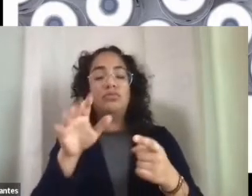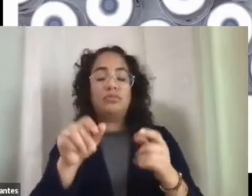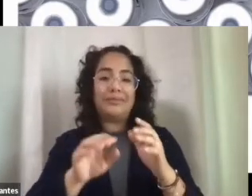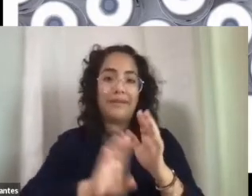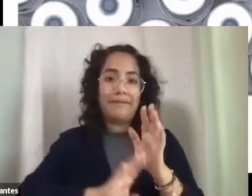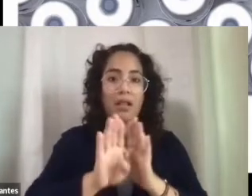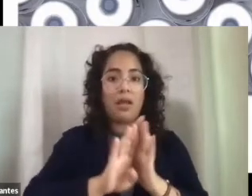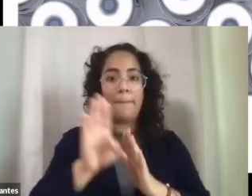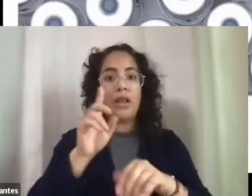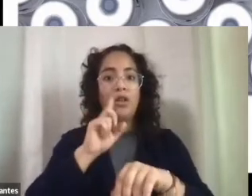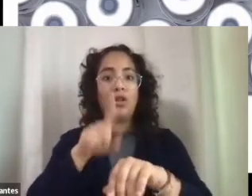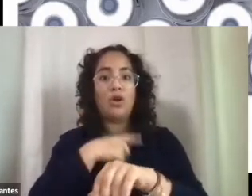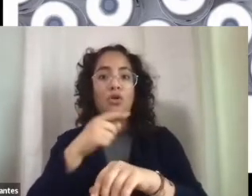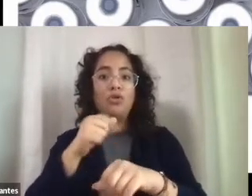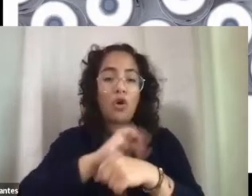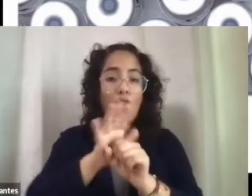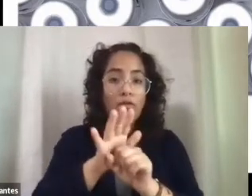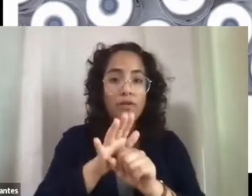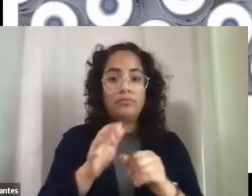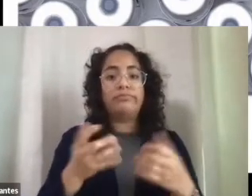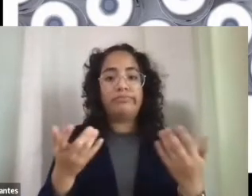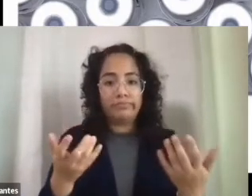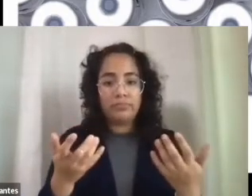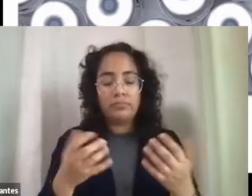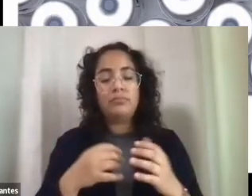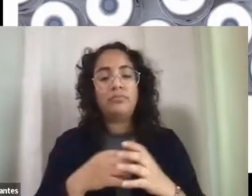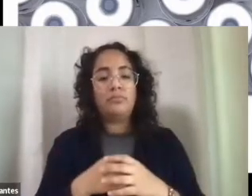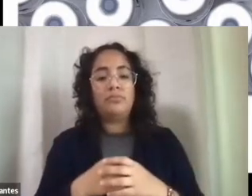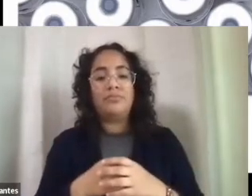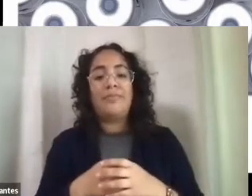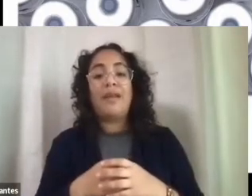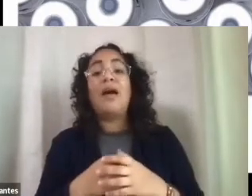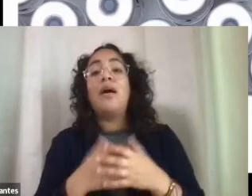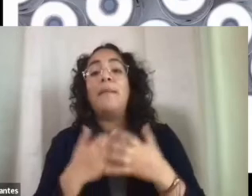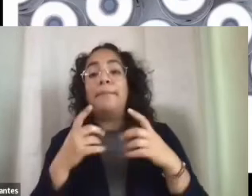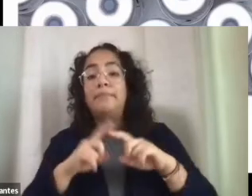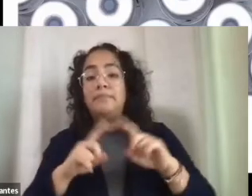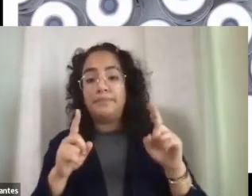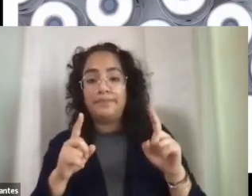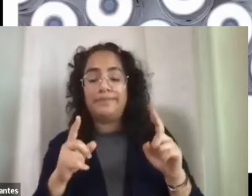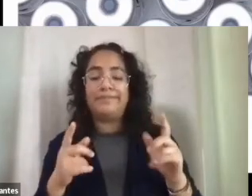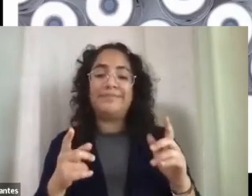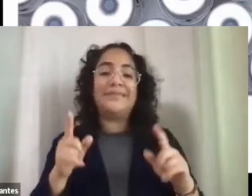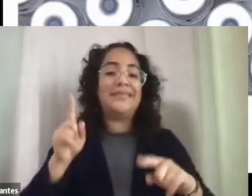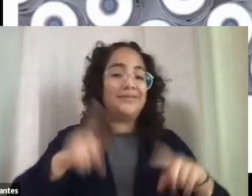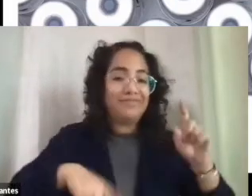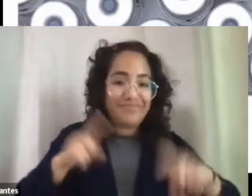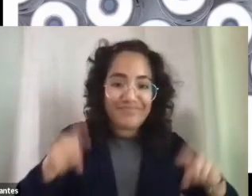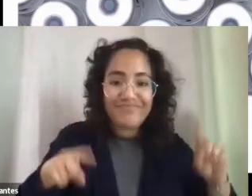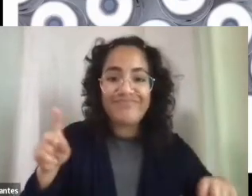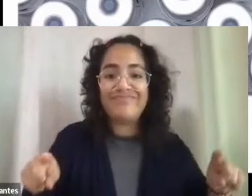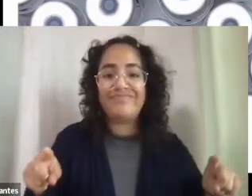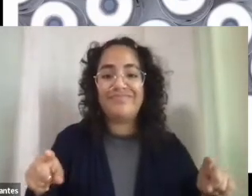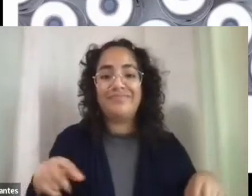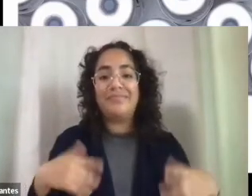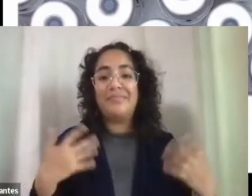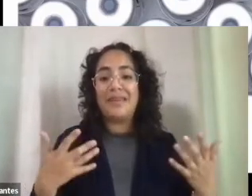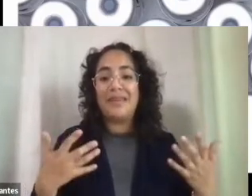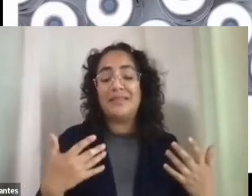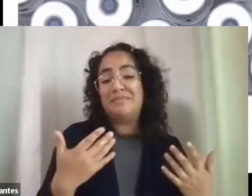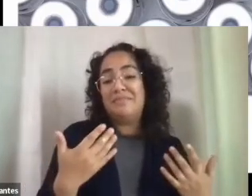COVID with a new COVID infection. That being said, the effect size varies. It is as small as